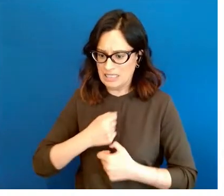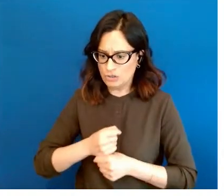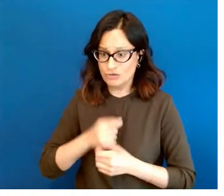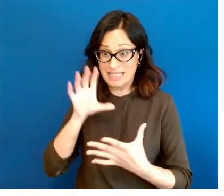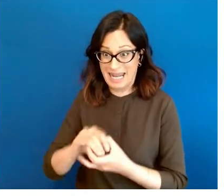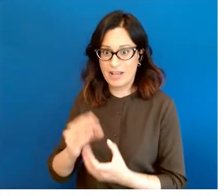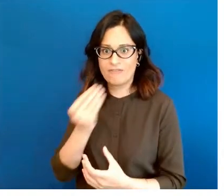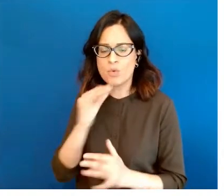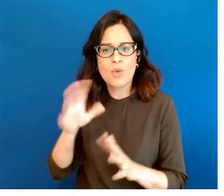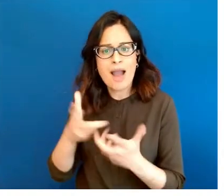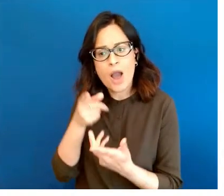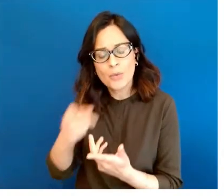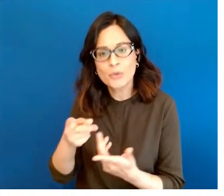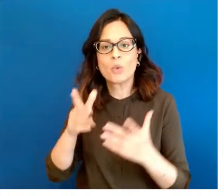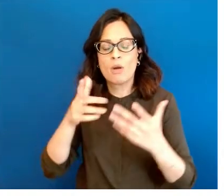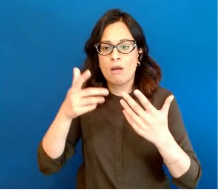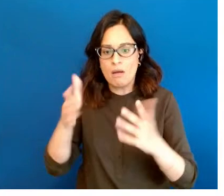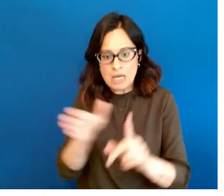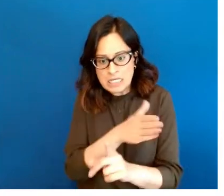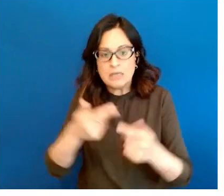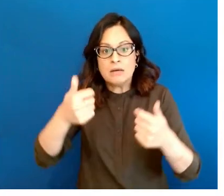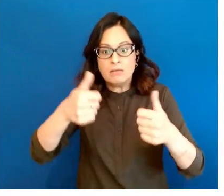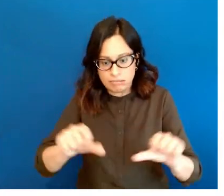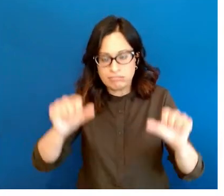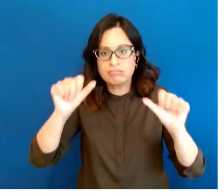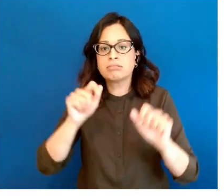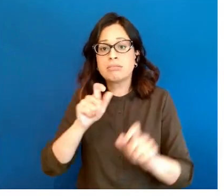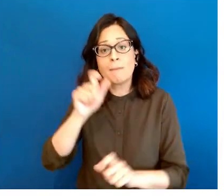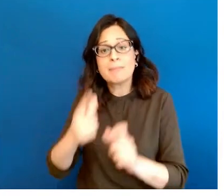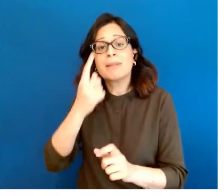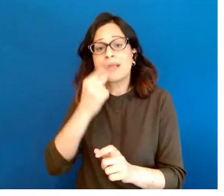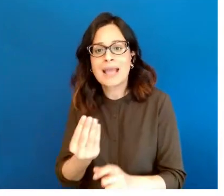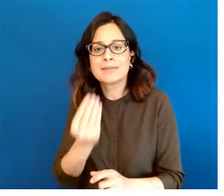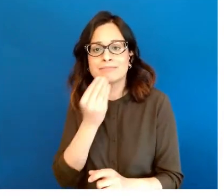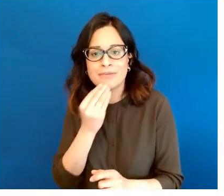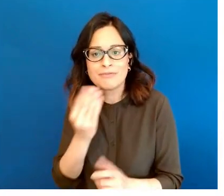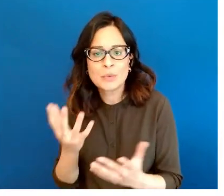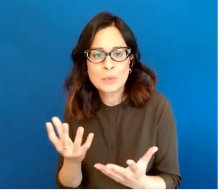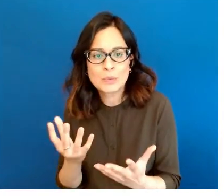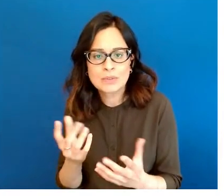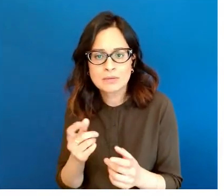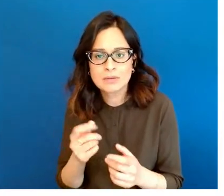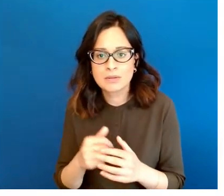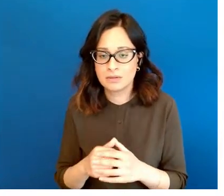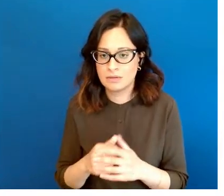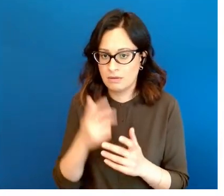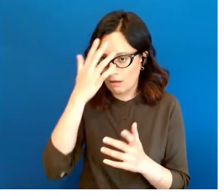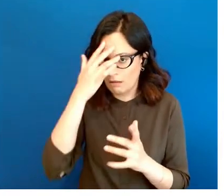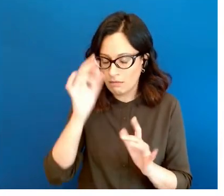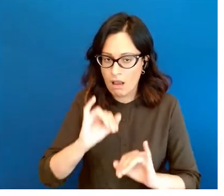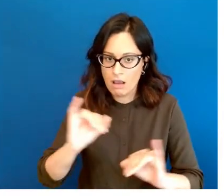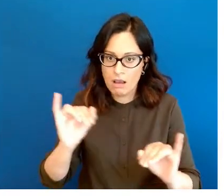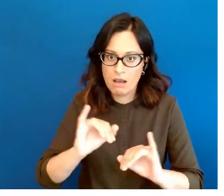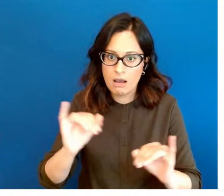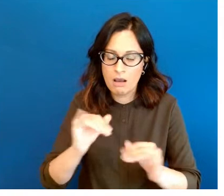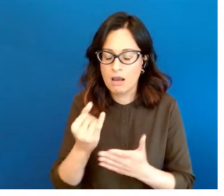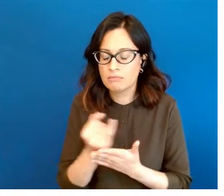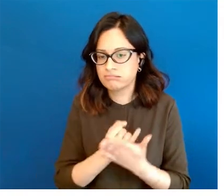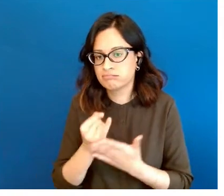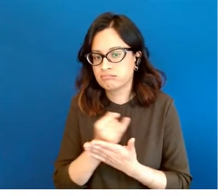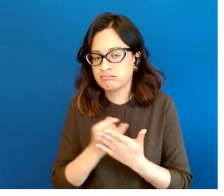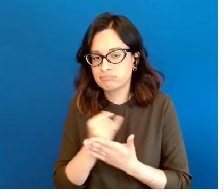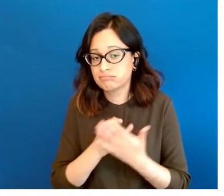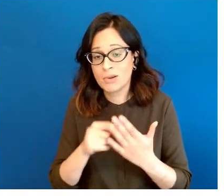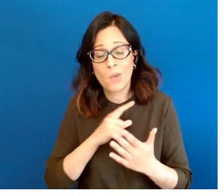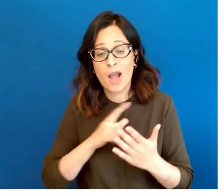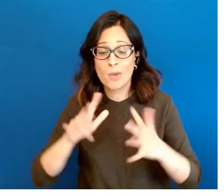to convince patients that they can eat the foods? Well, it's a nightmare, and I think it's made worse by the modern world that